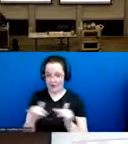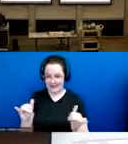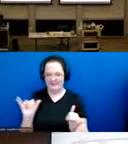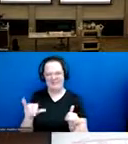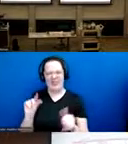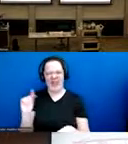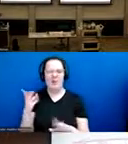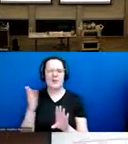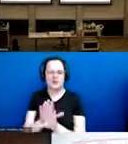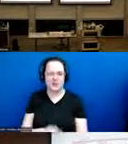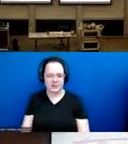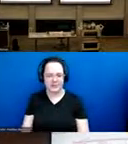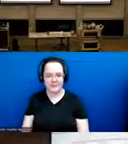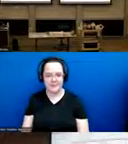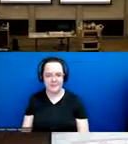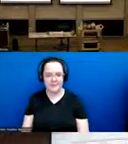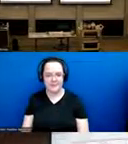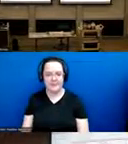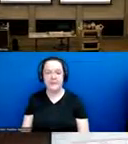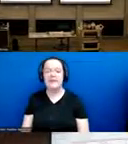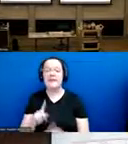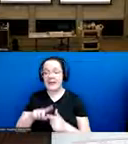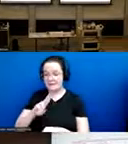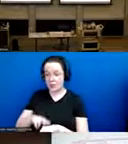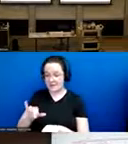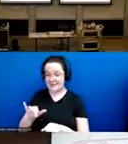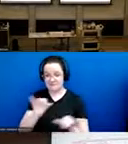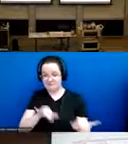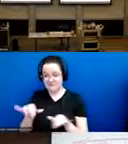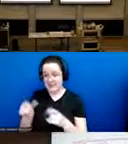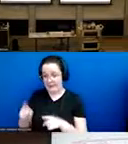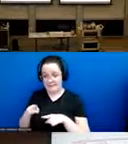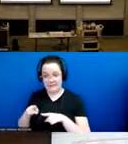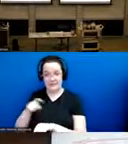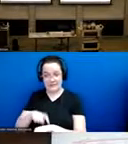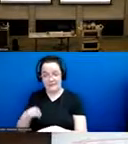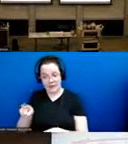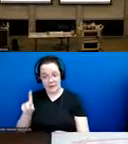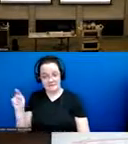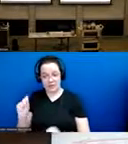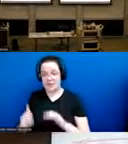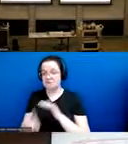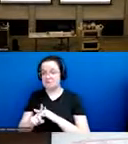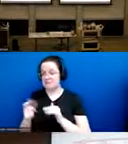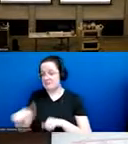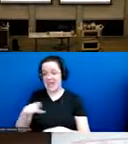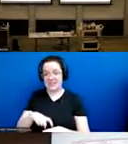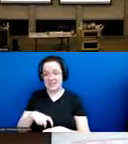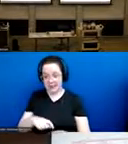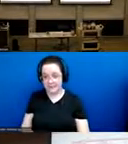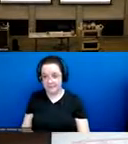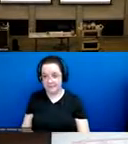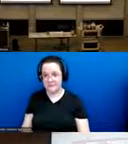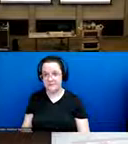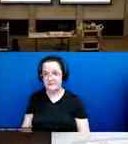superposition. And therefore, it also happens in time, right? That photon can appear at any given moment in time here with